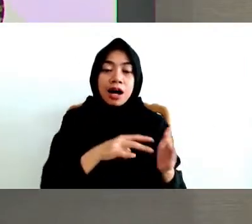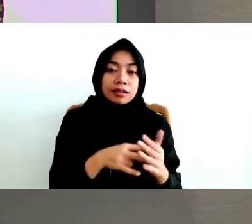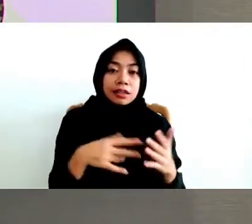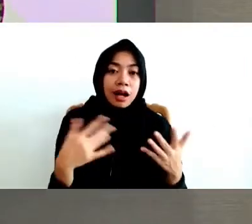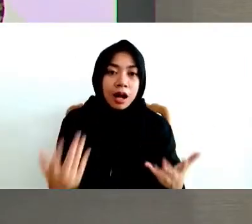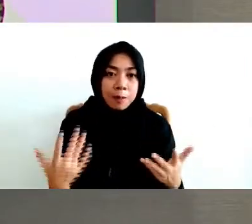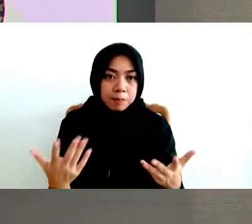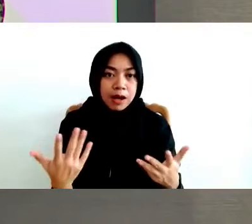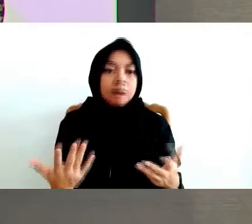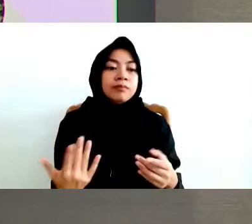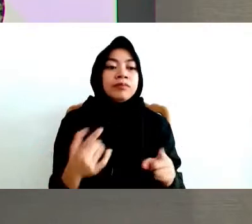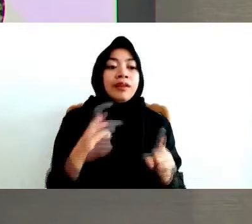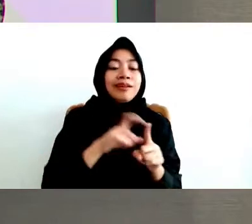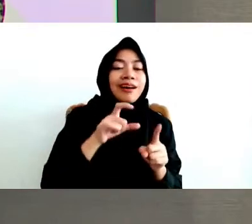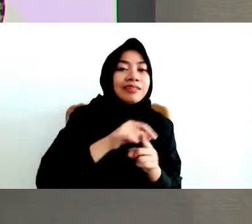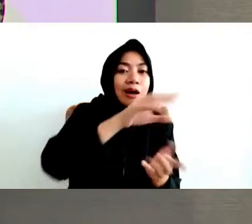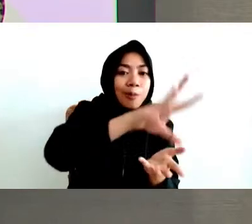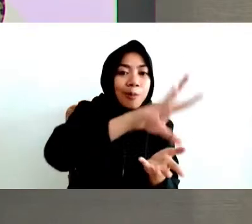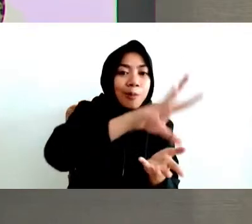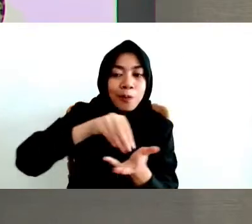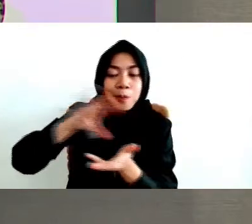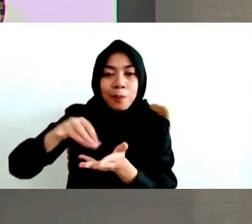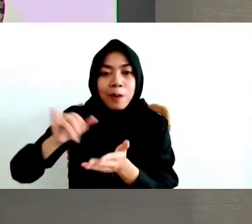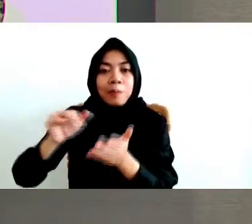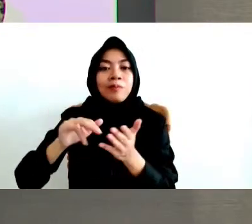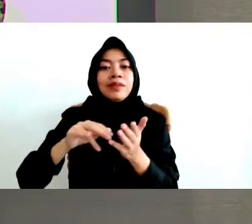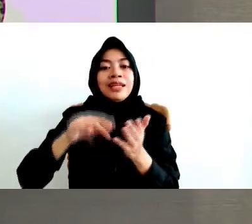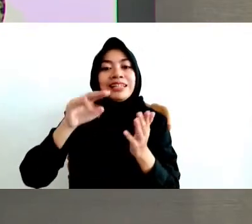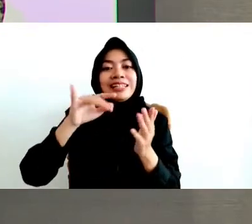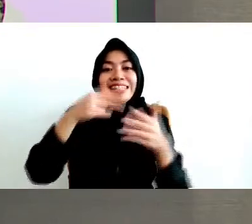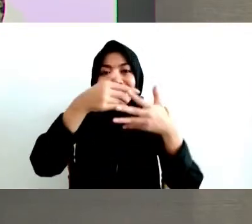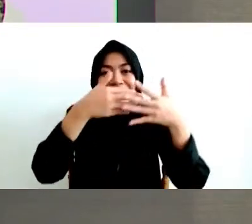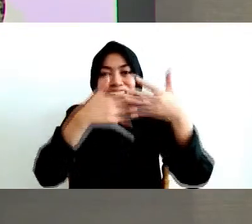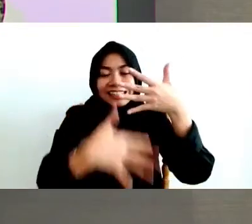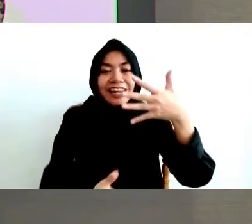generating the index, I think it's not the issue.